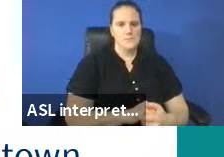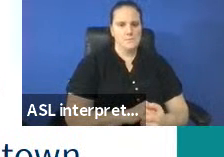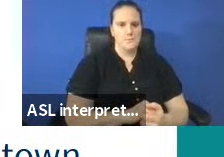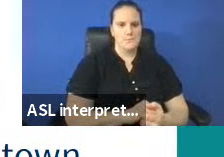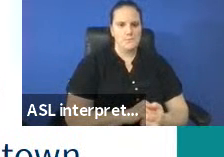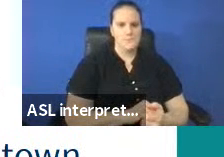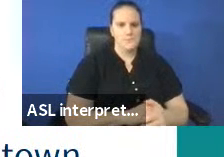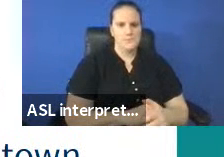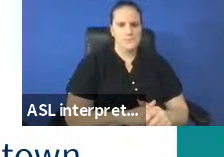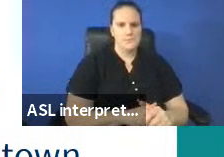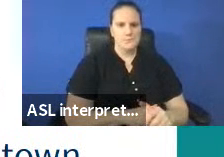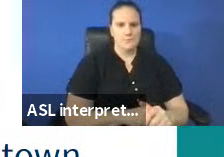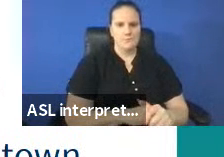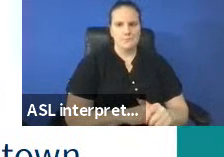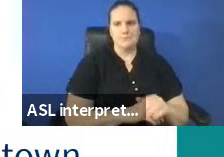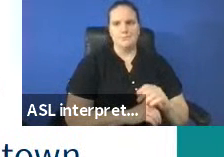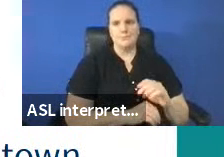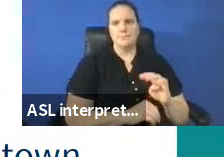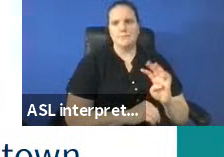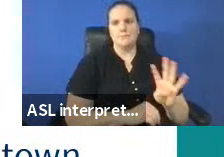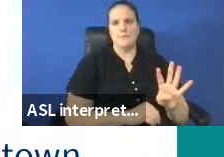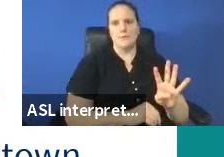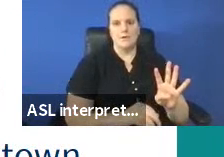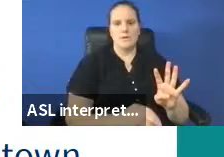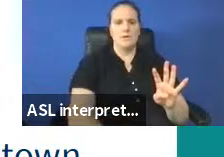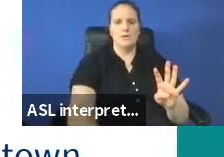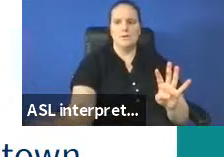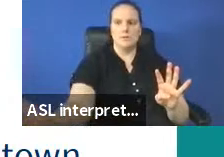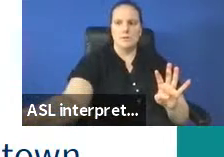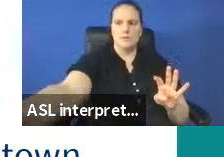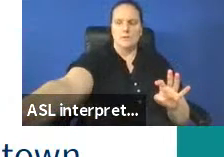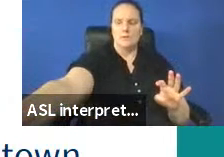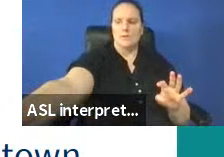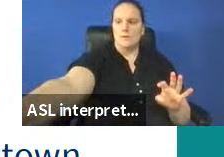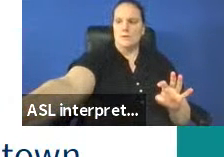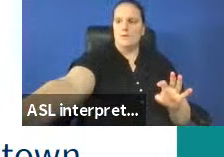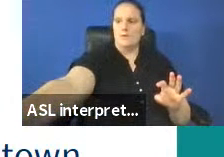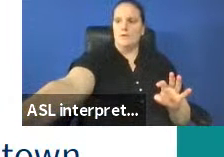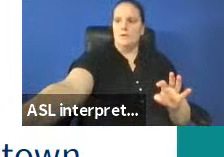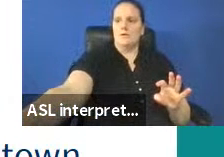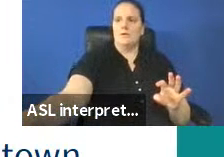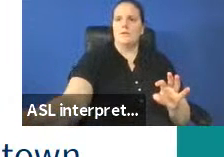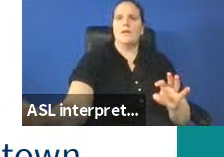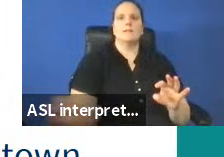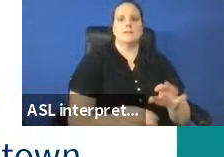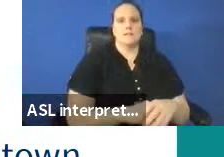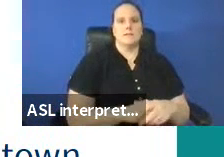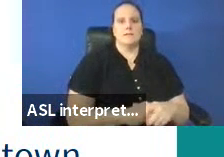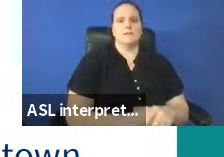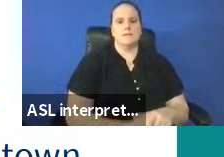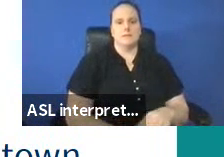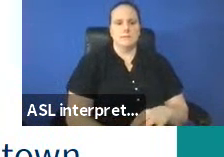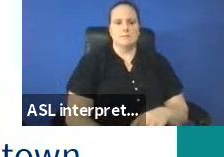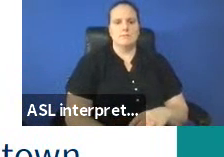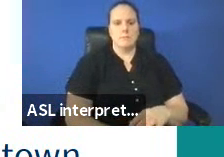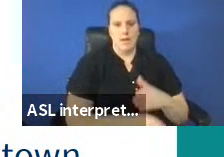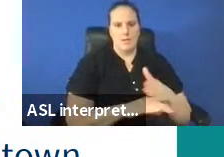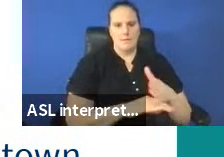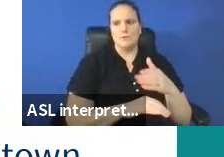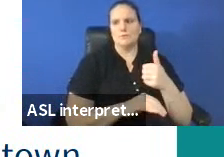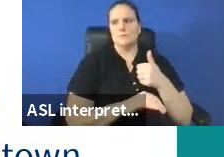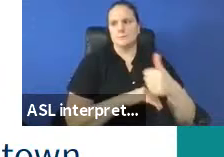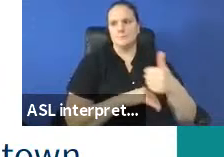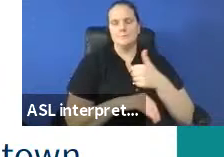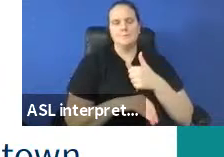So as you know, there's 4 community working groups. This is your second and at least last organized one. We have active